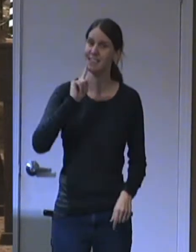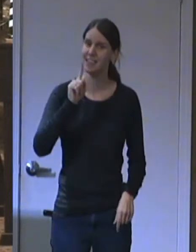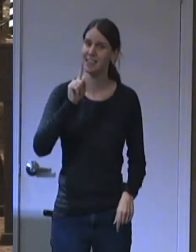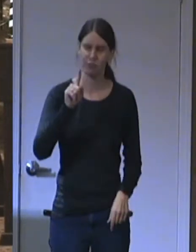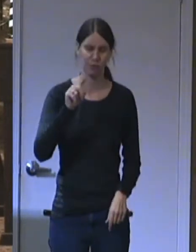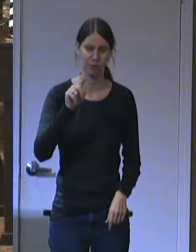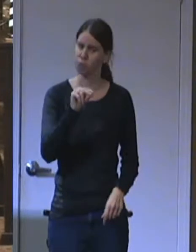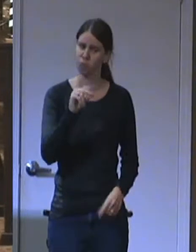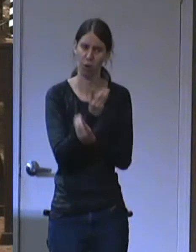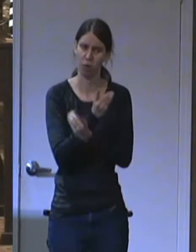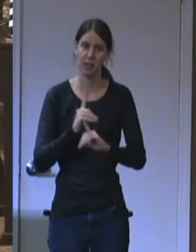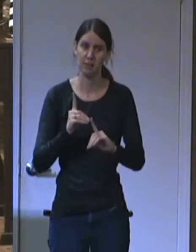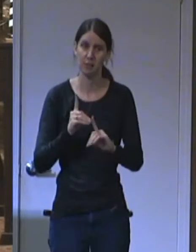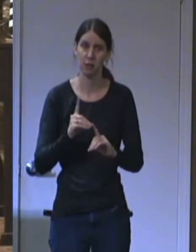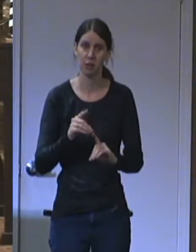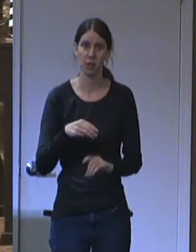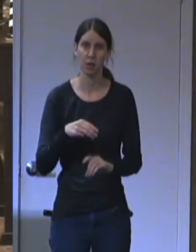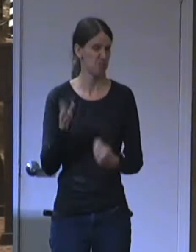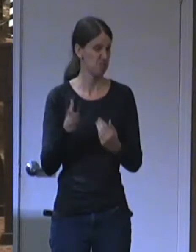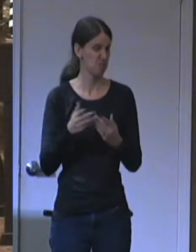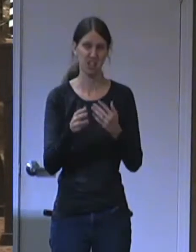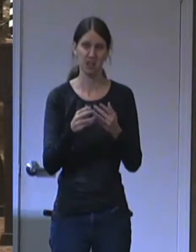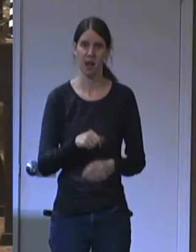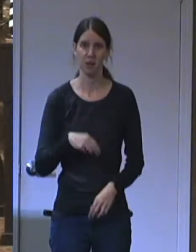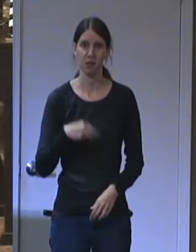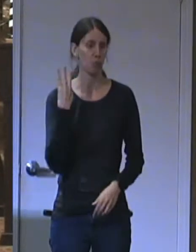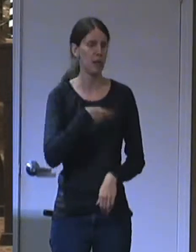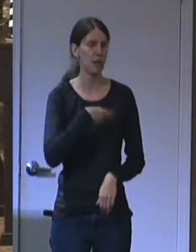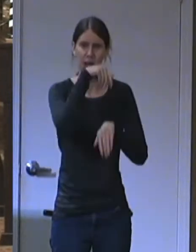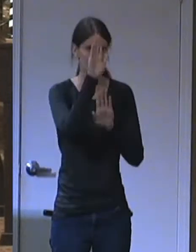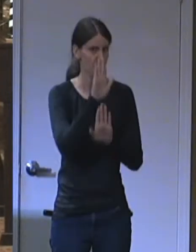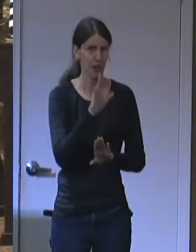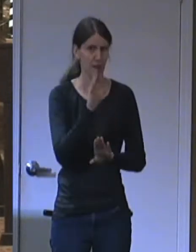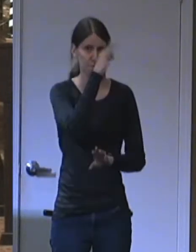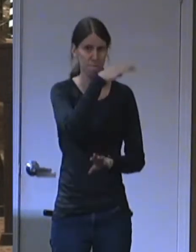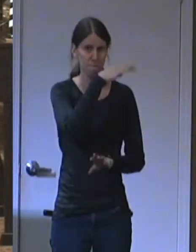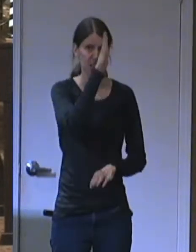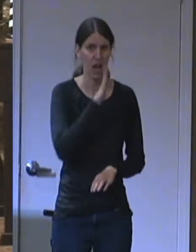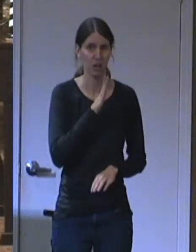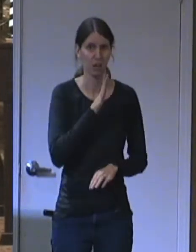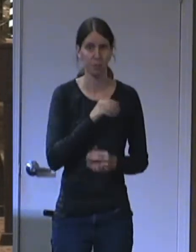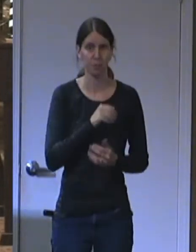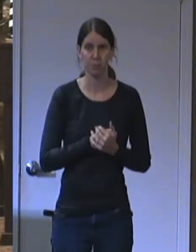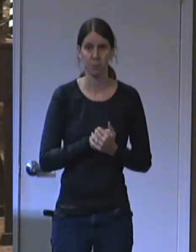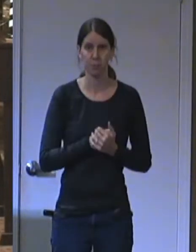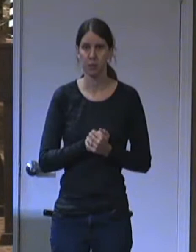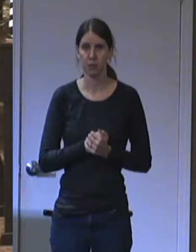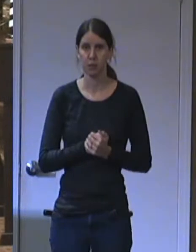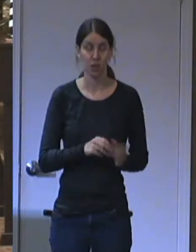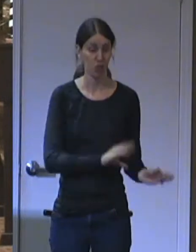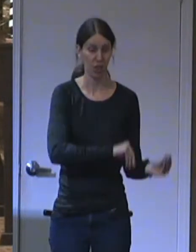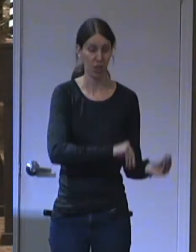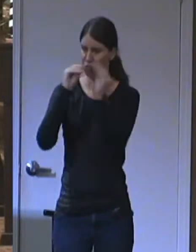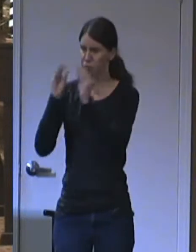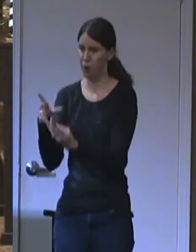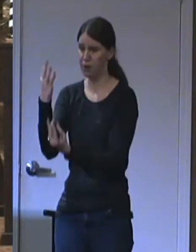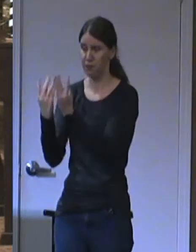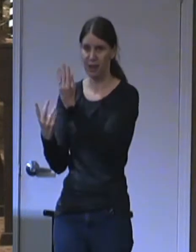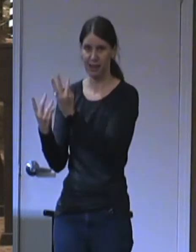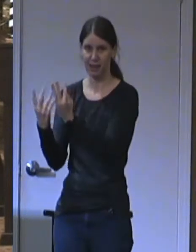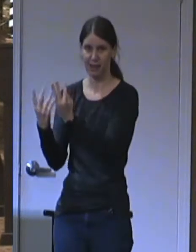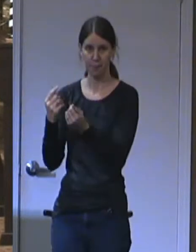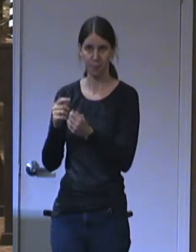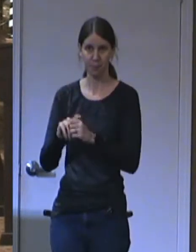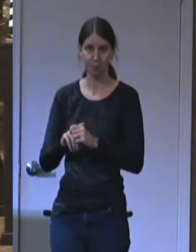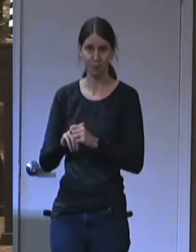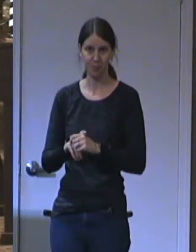the right thing to do." And so as they bound them up to throw them into the fiery furnace, it became evident